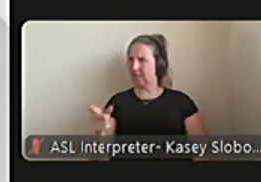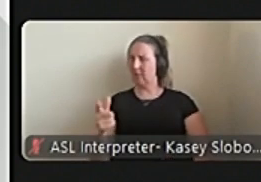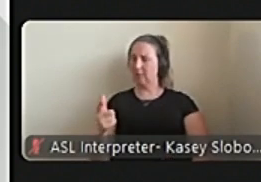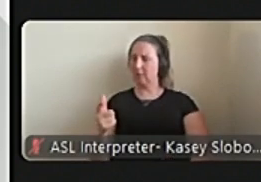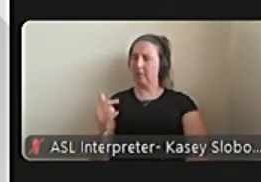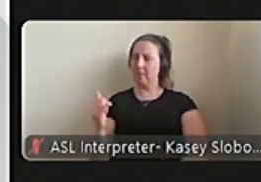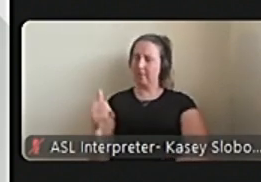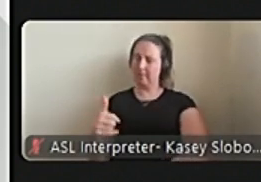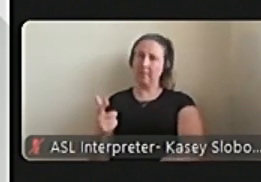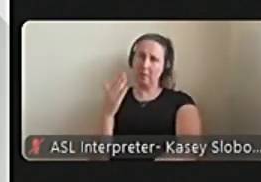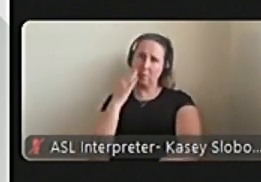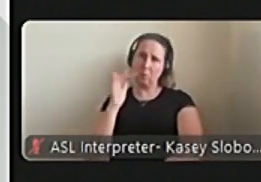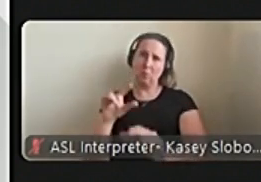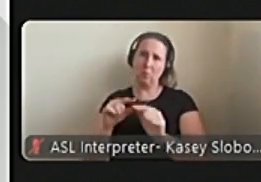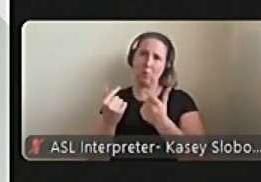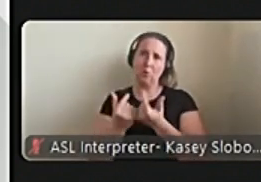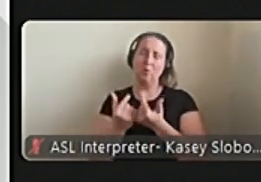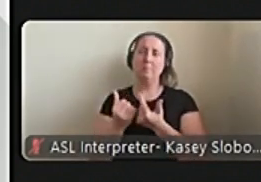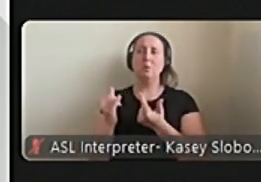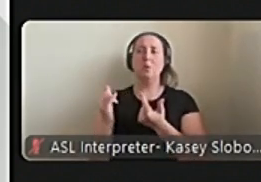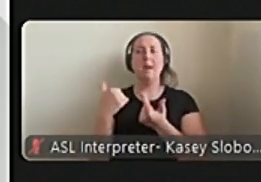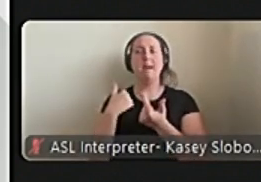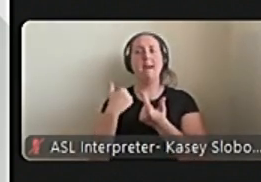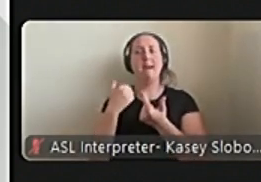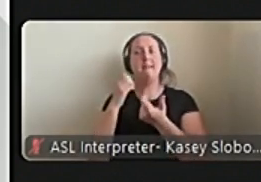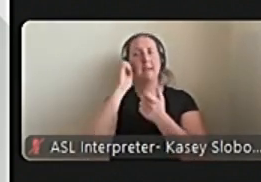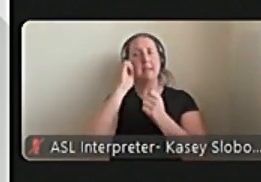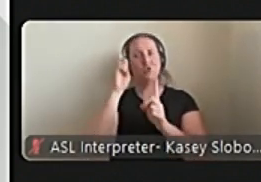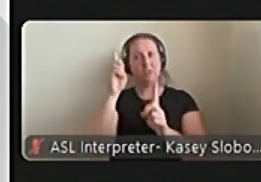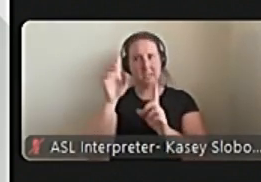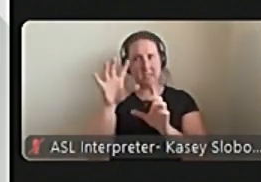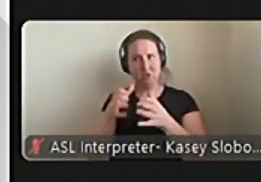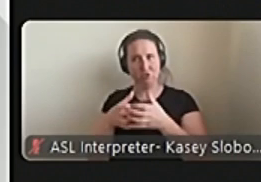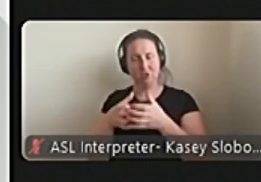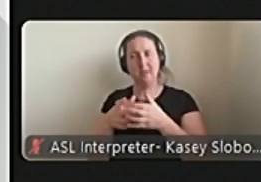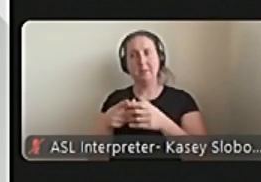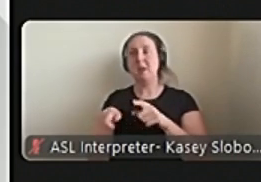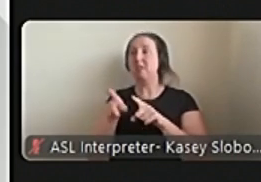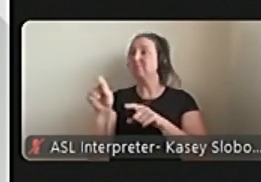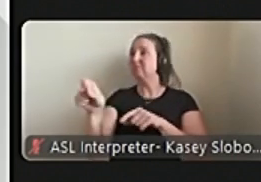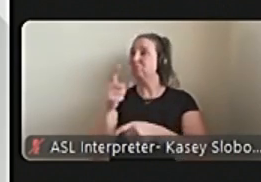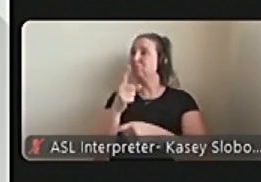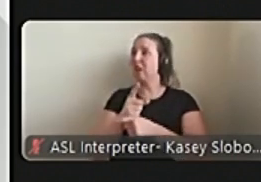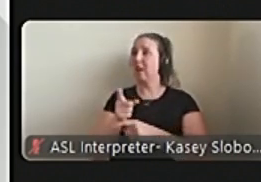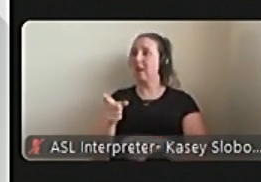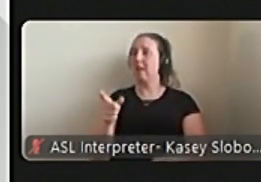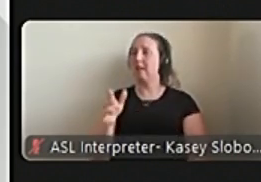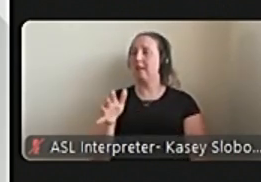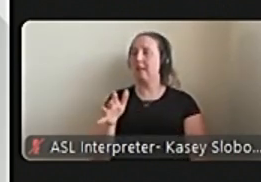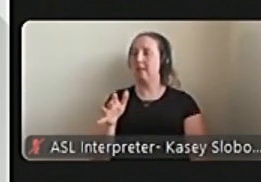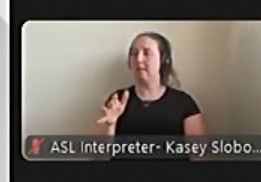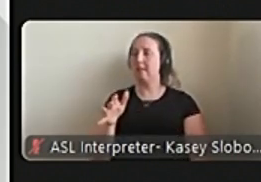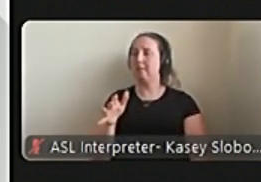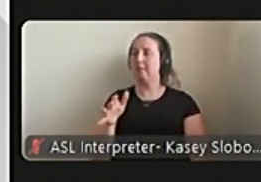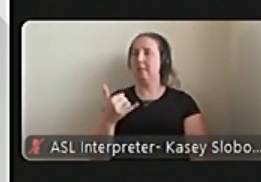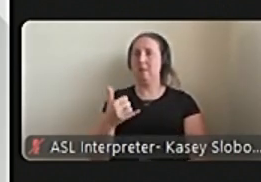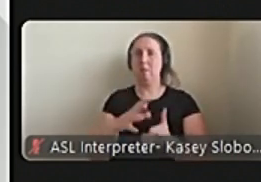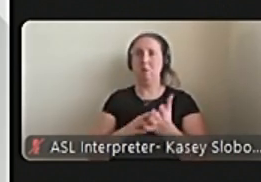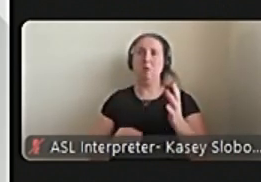So you get a little bit of the education piece of it. But I think you're right. I think that now that we're learning more about it,